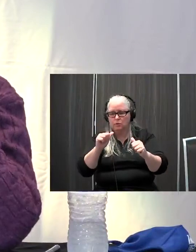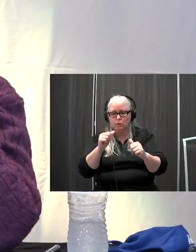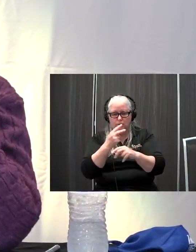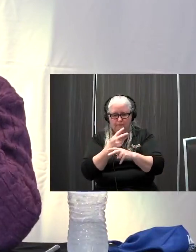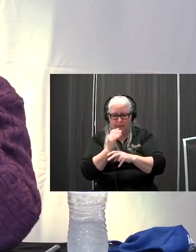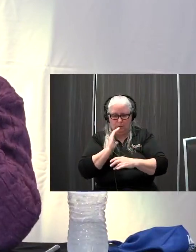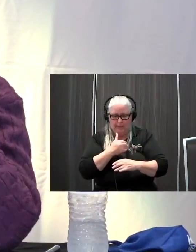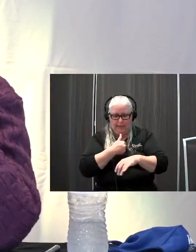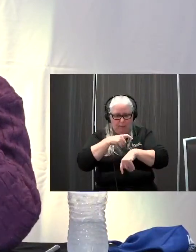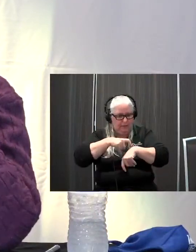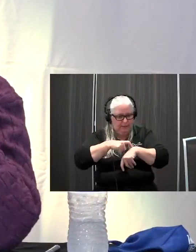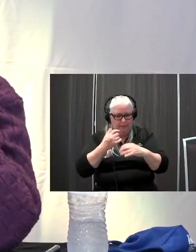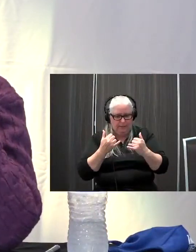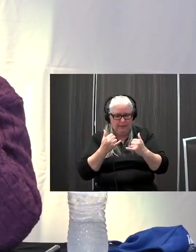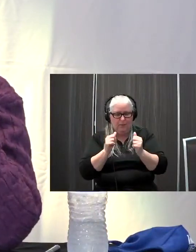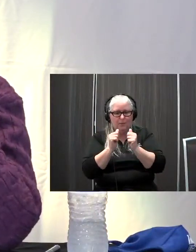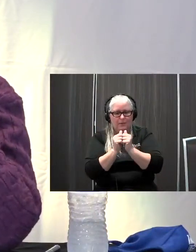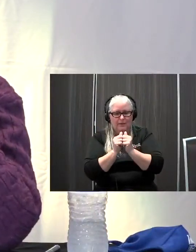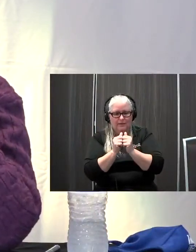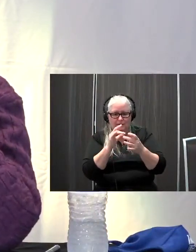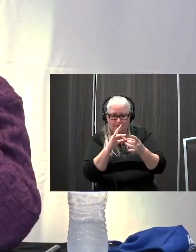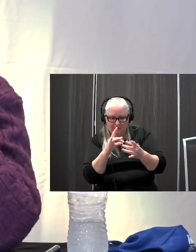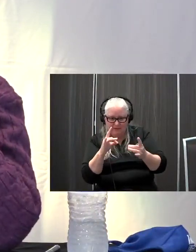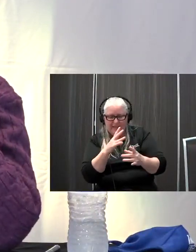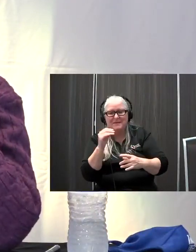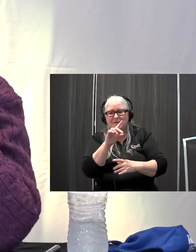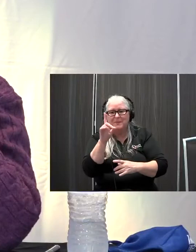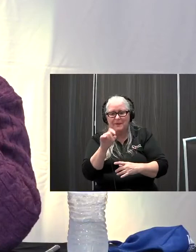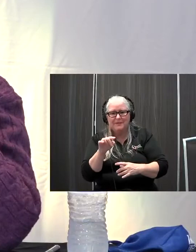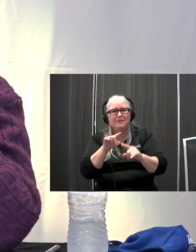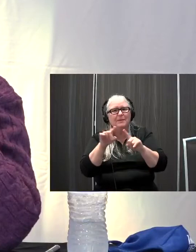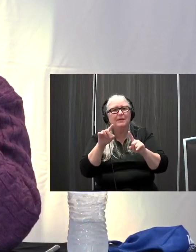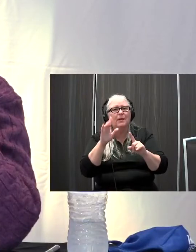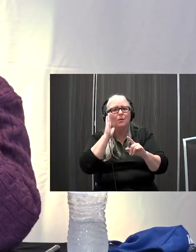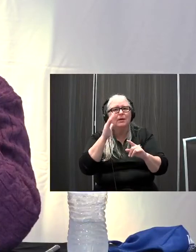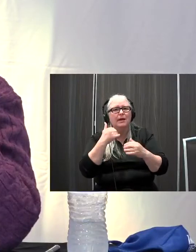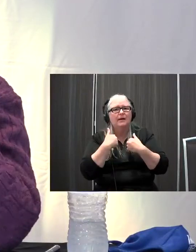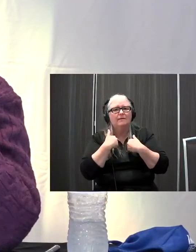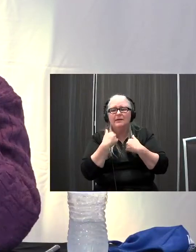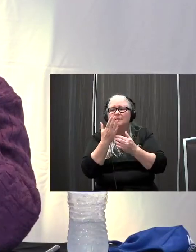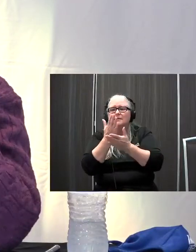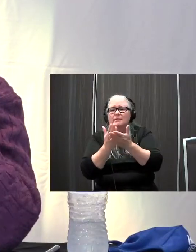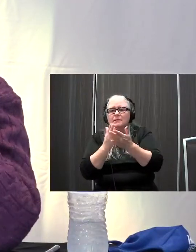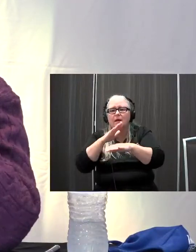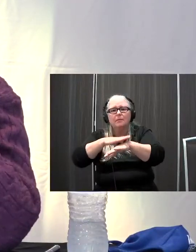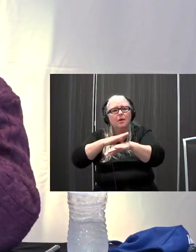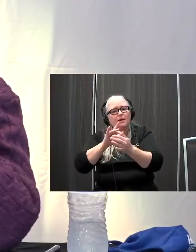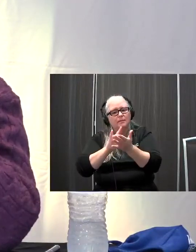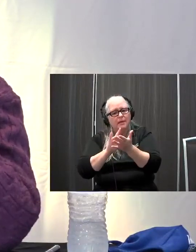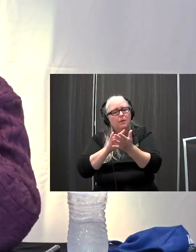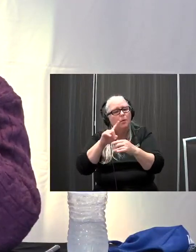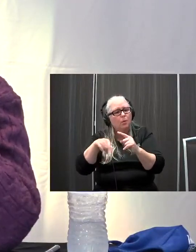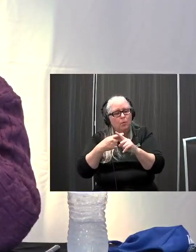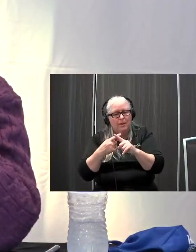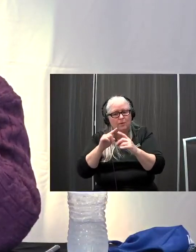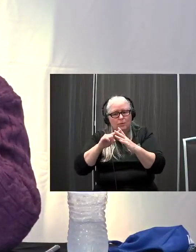and questions, but let me hit a question. Probably there are some on medication and when to start meds. So again, I'm going to put